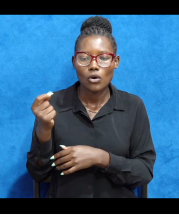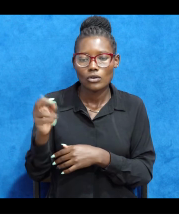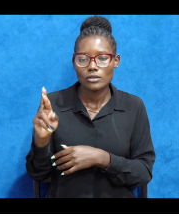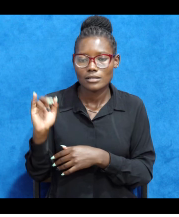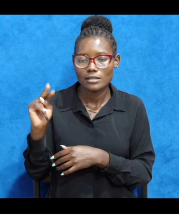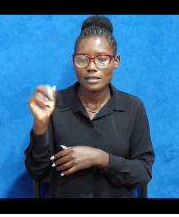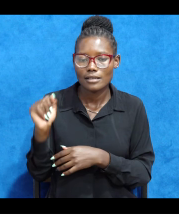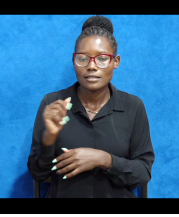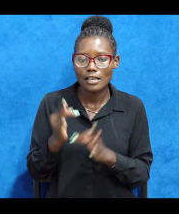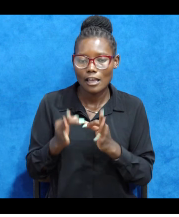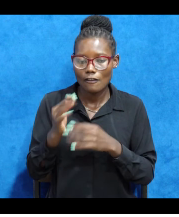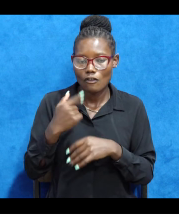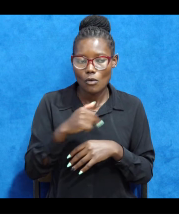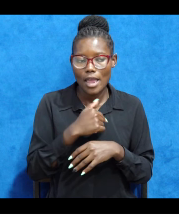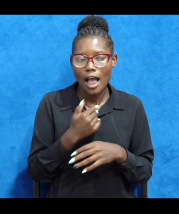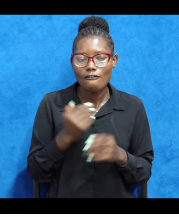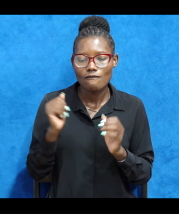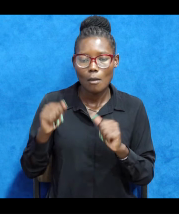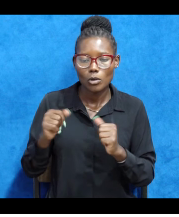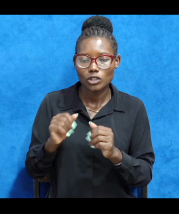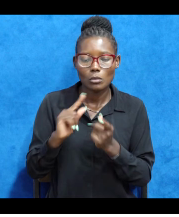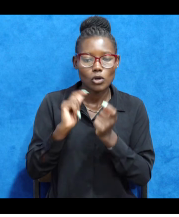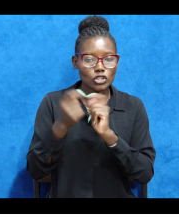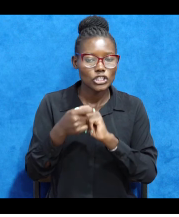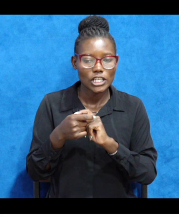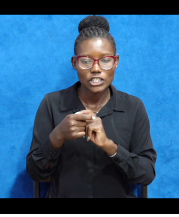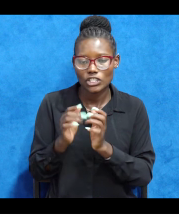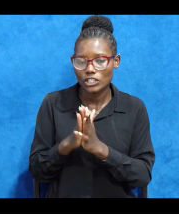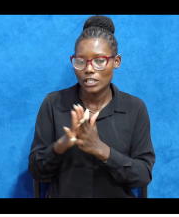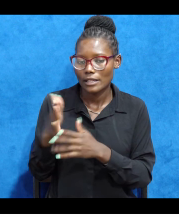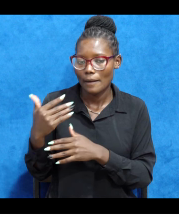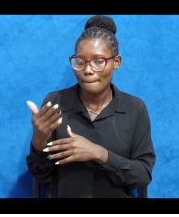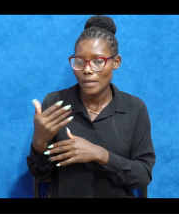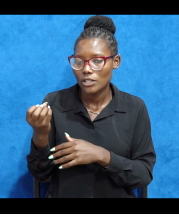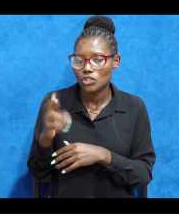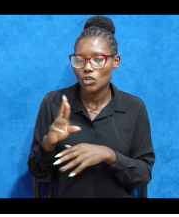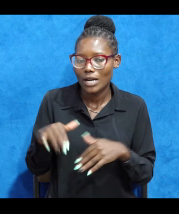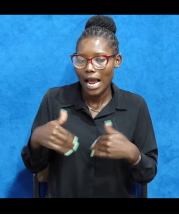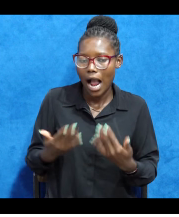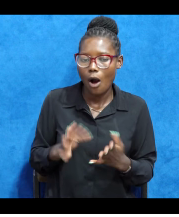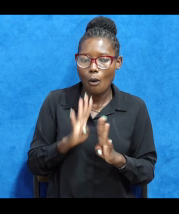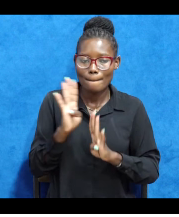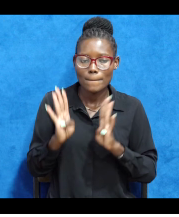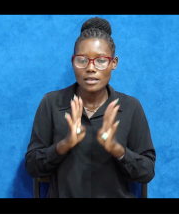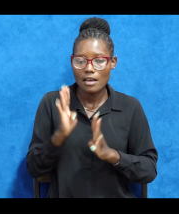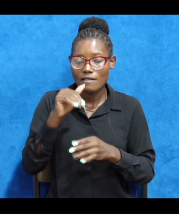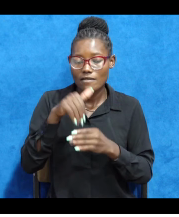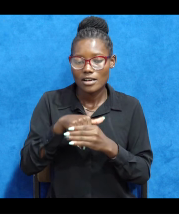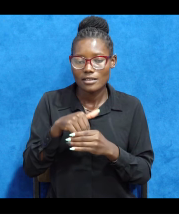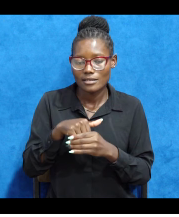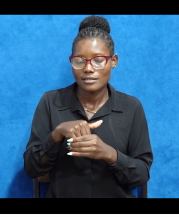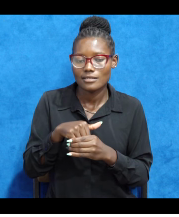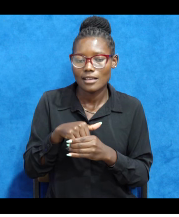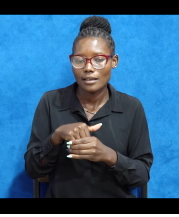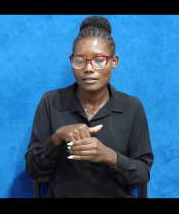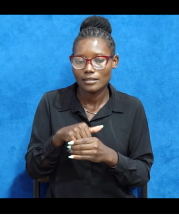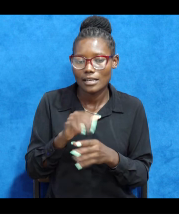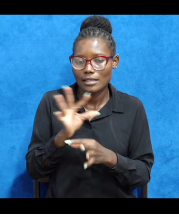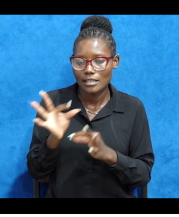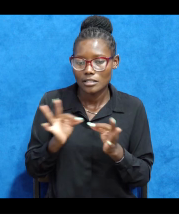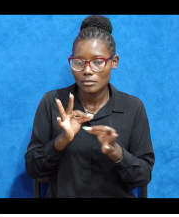that we're using, or potentially changing the loading. So some examples for some